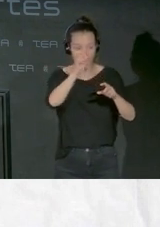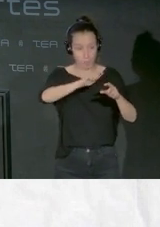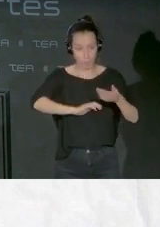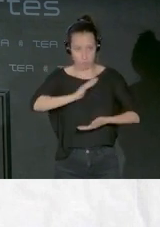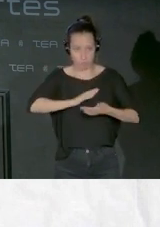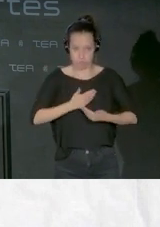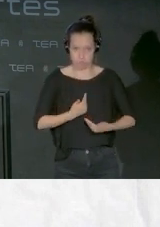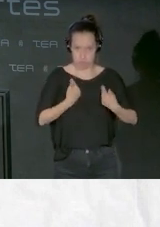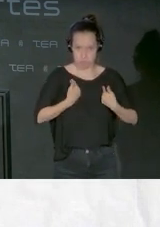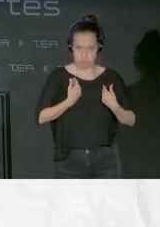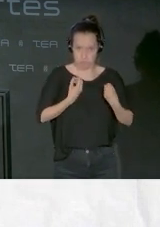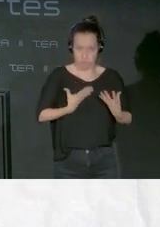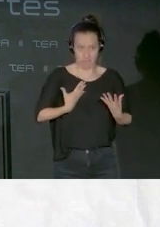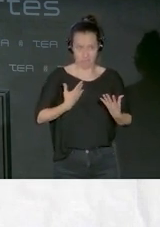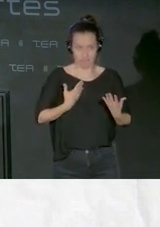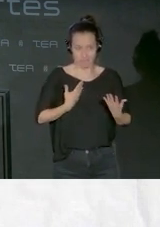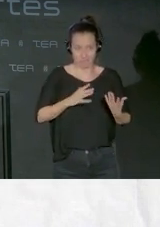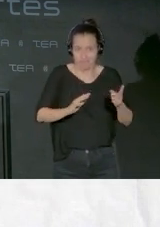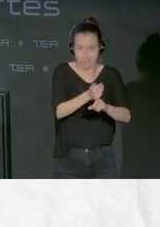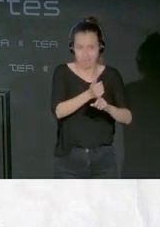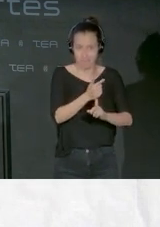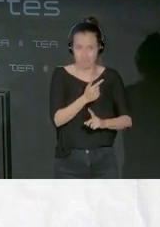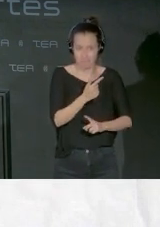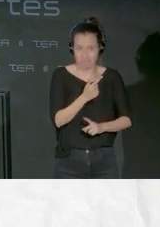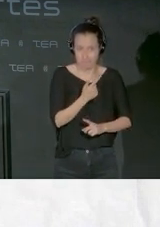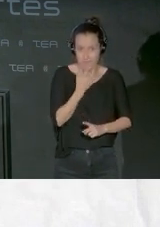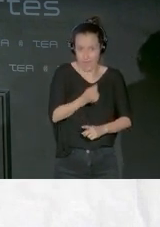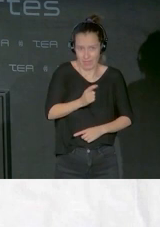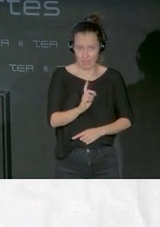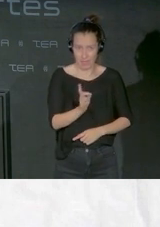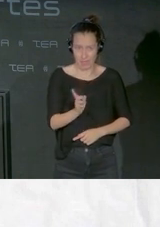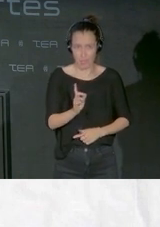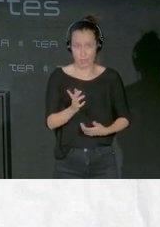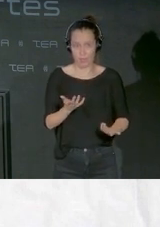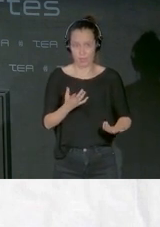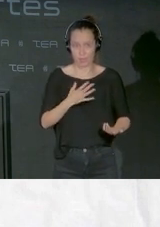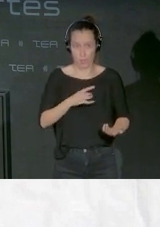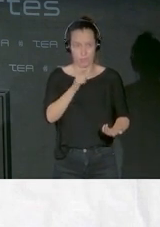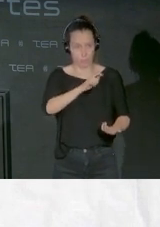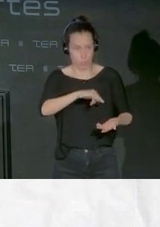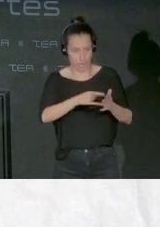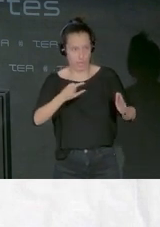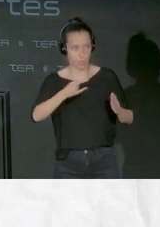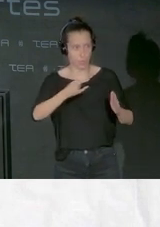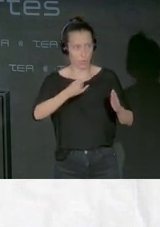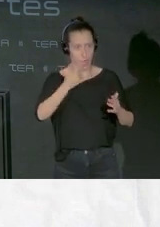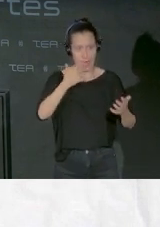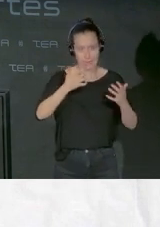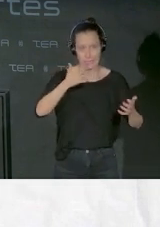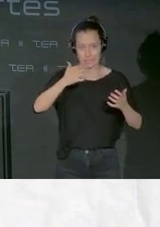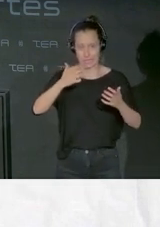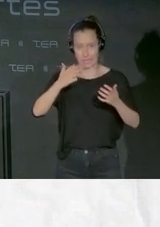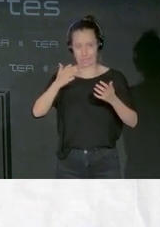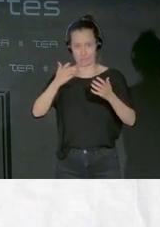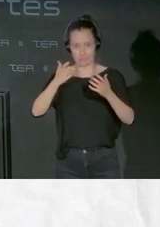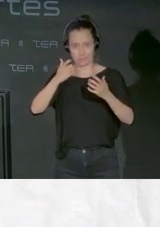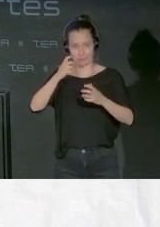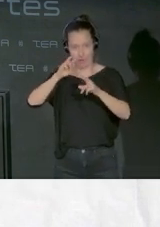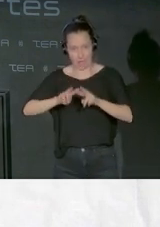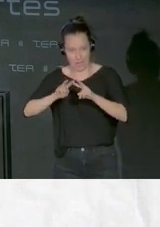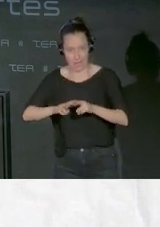programmers, data analysts and designers. So the technical aspect is a shortage. But interestingly, a lot of the companies we were saying also the